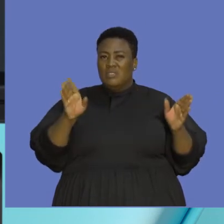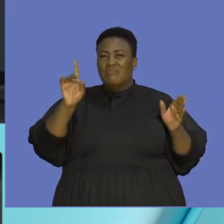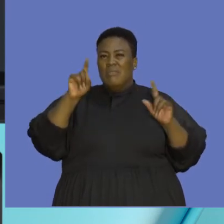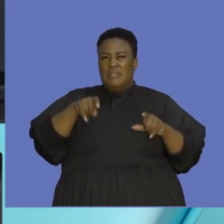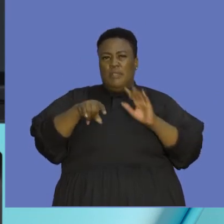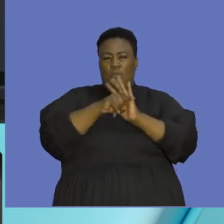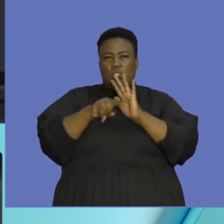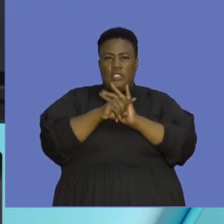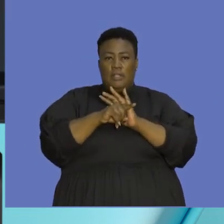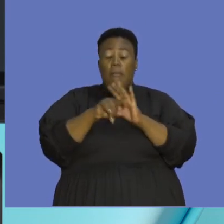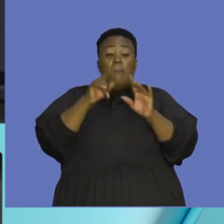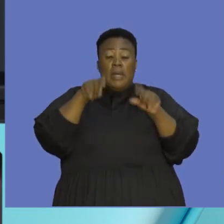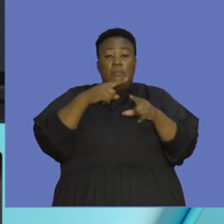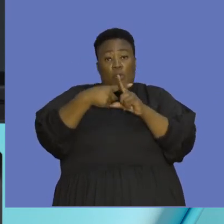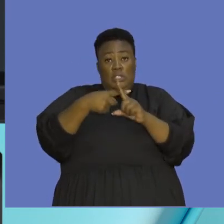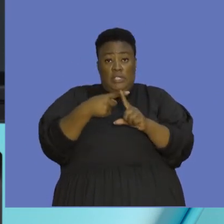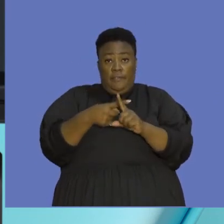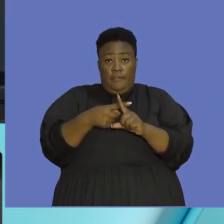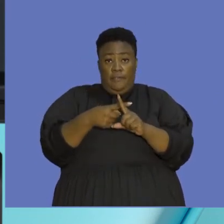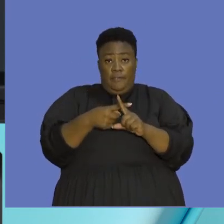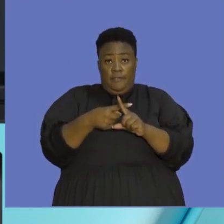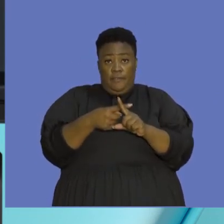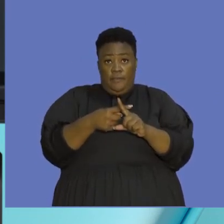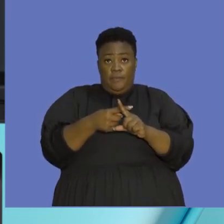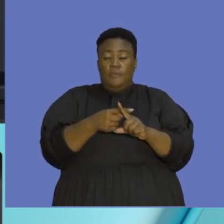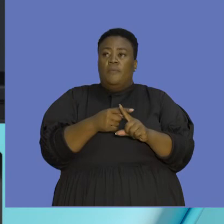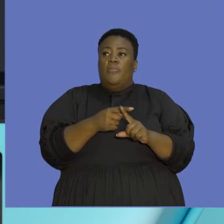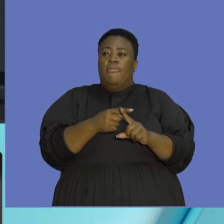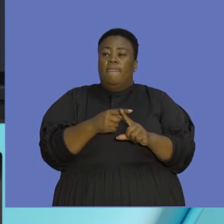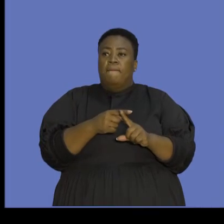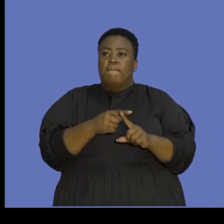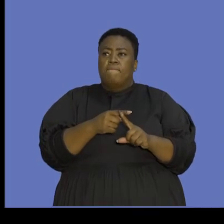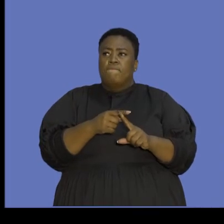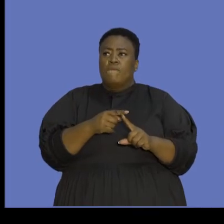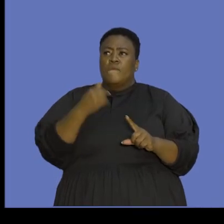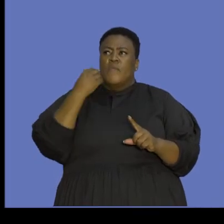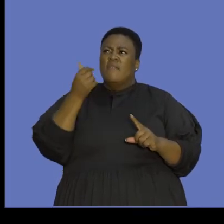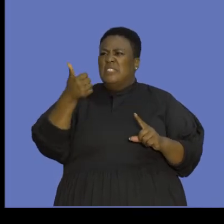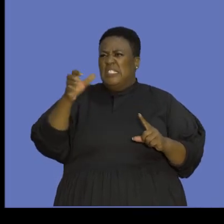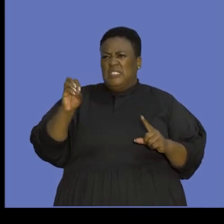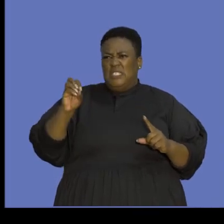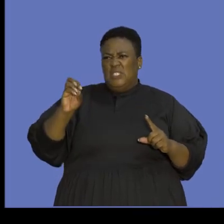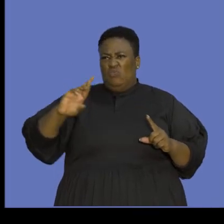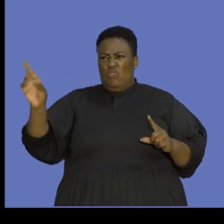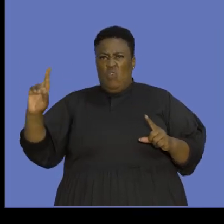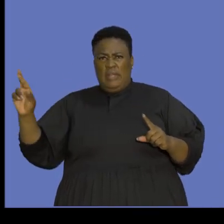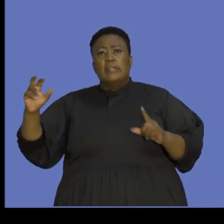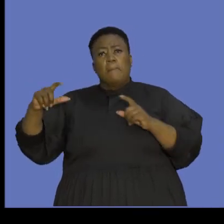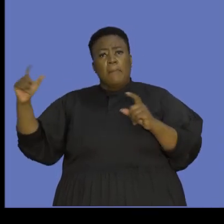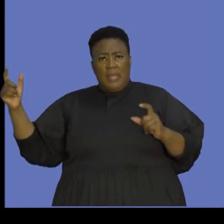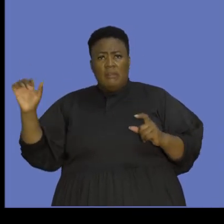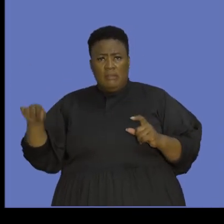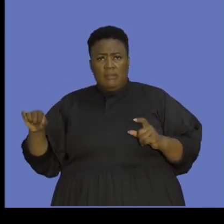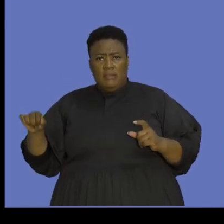your choice. Try and be a little logical about it. So if we look at our diagram, the 60 newtons to the right is